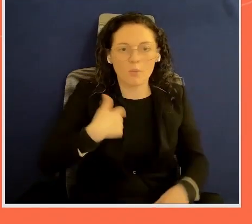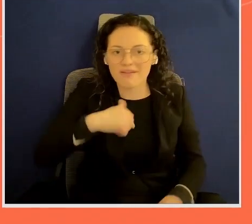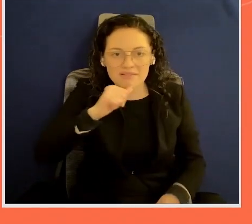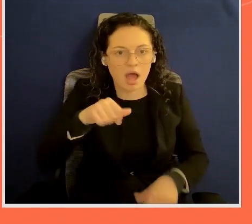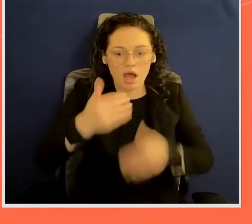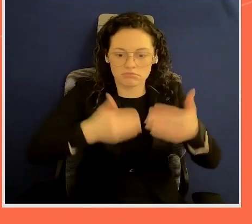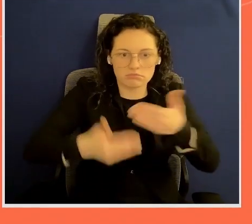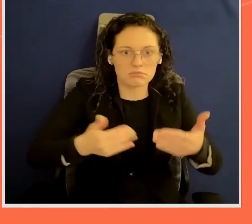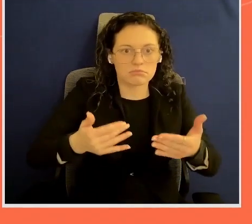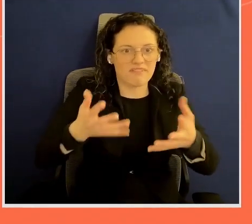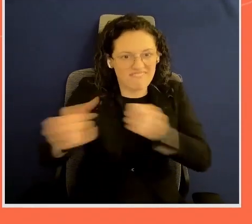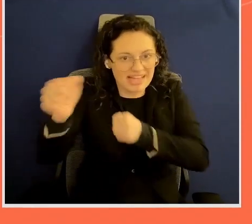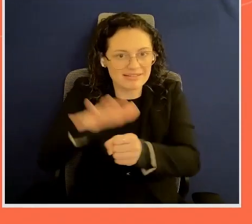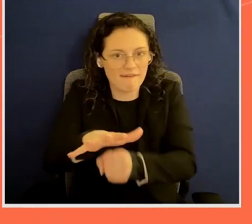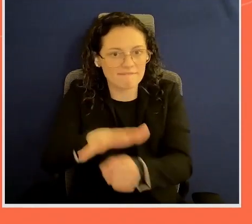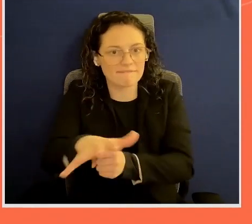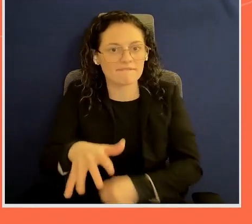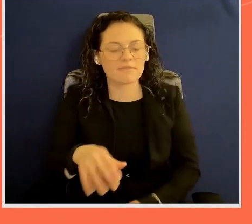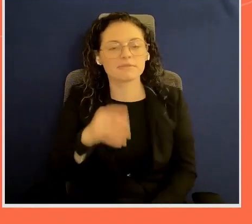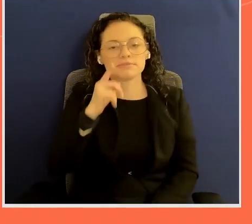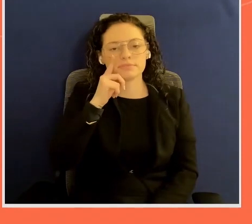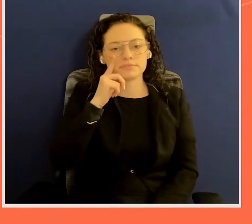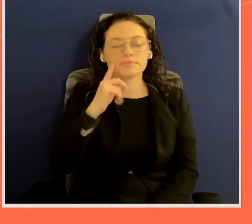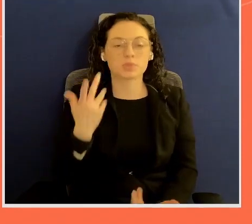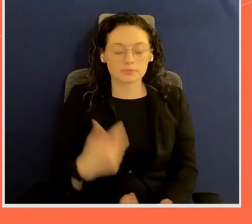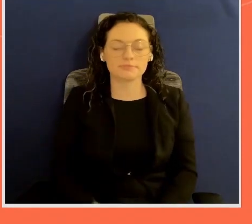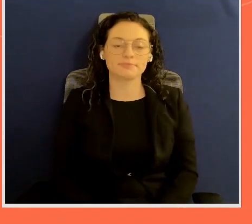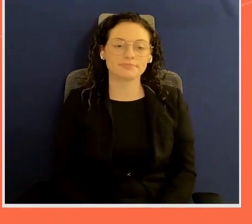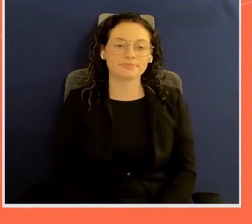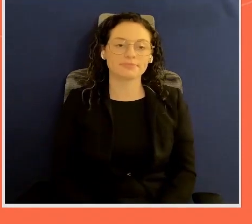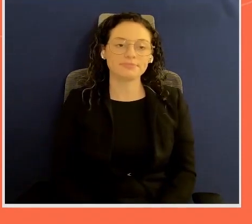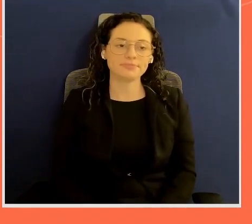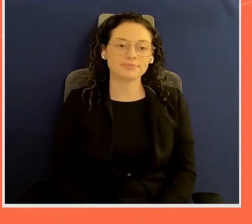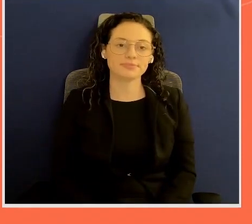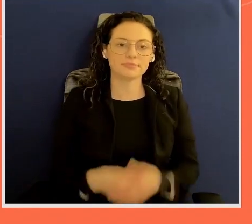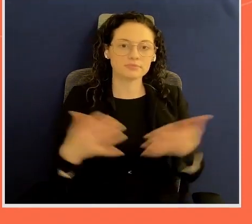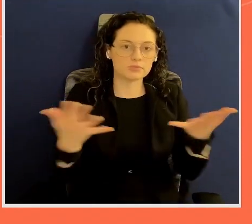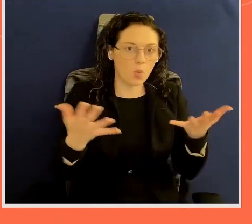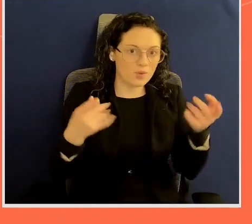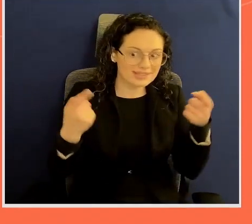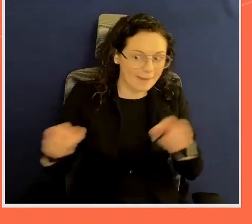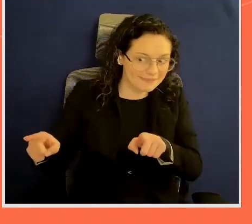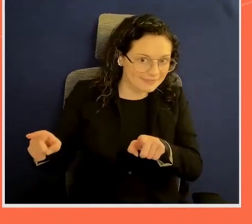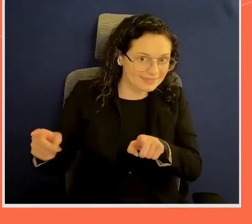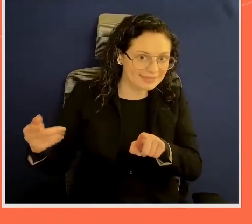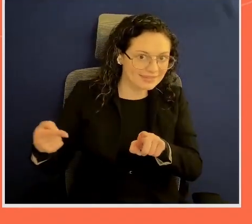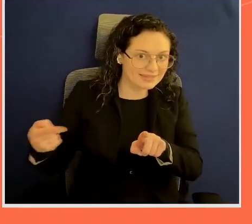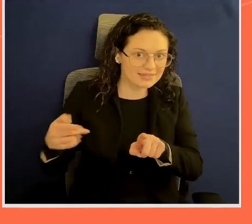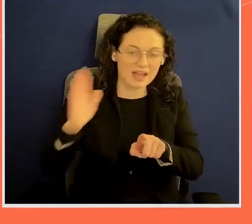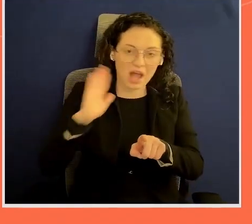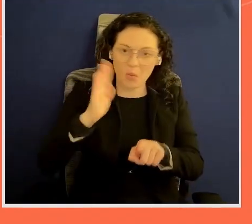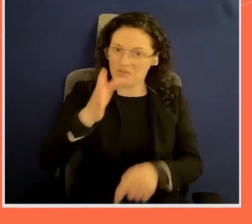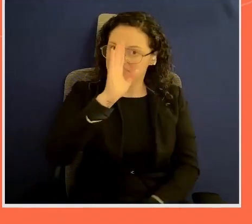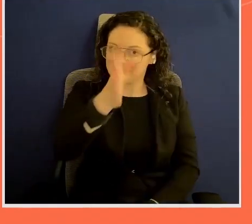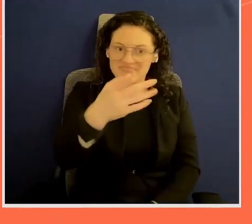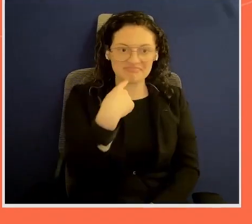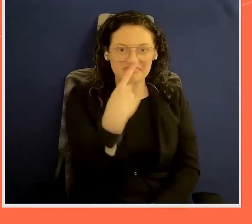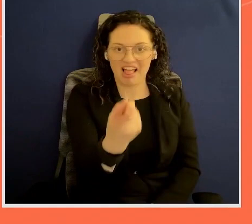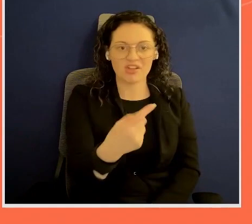President Whips, thank you so much. Thank you for those bold and important comments, and I know everybody